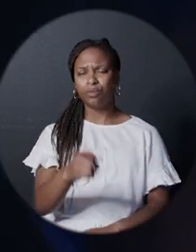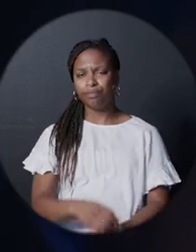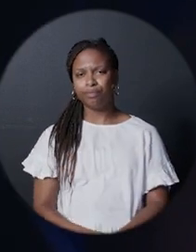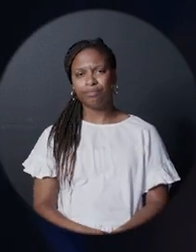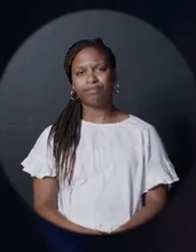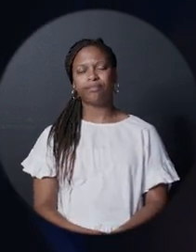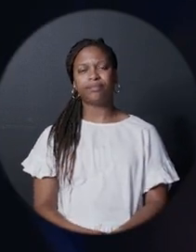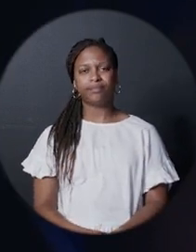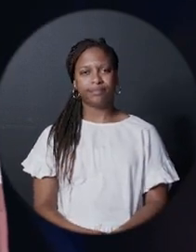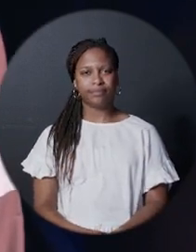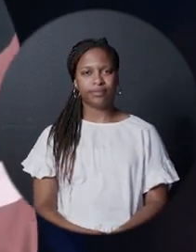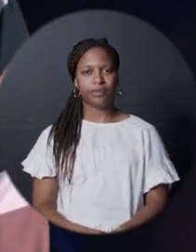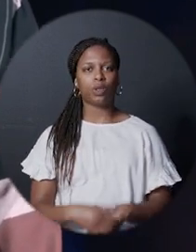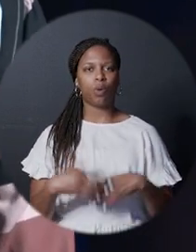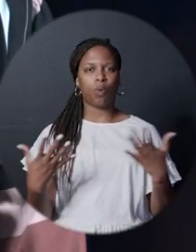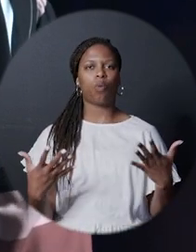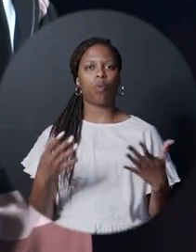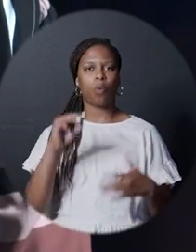matter what they did to you.